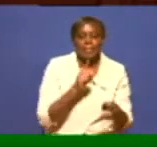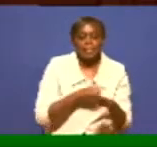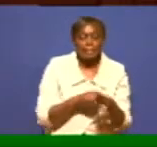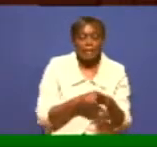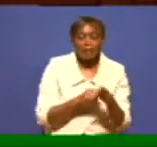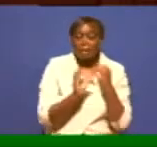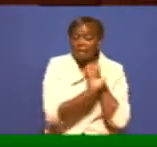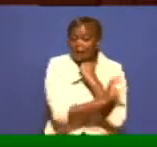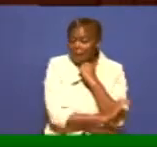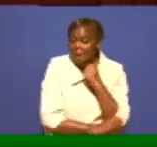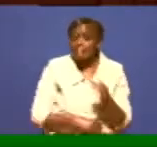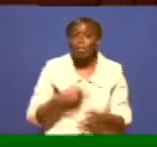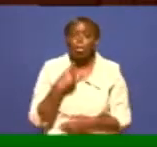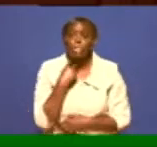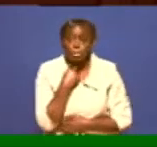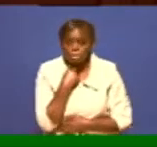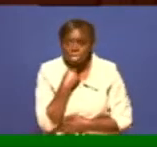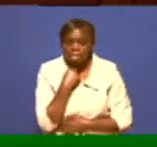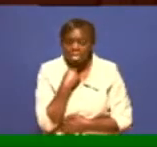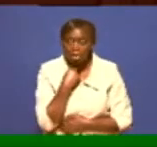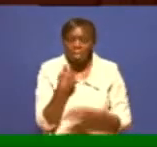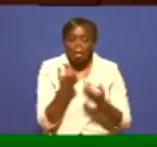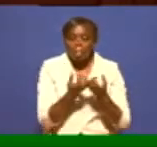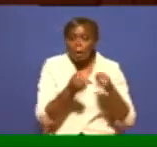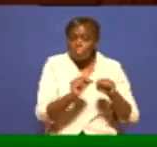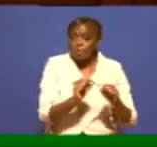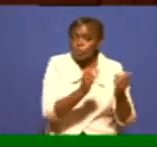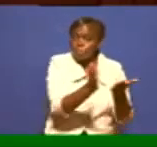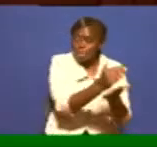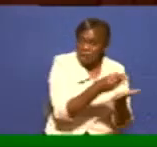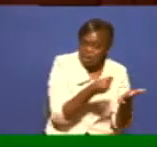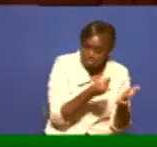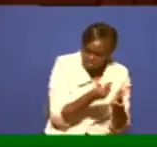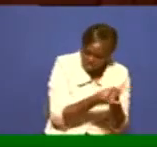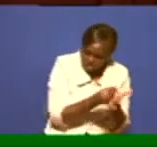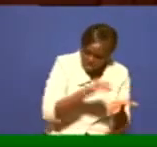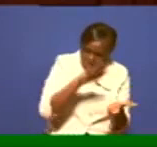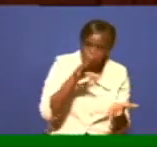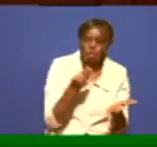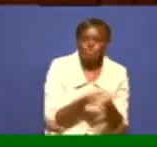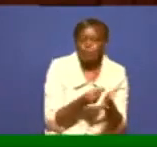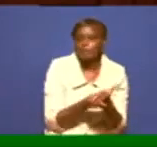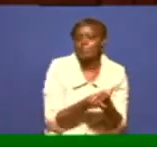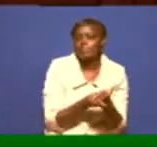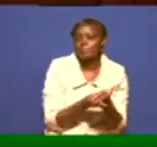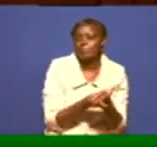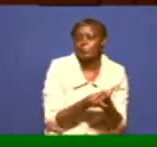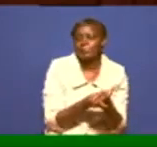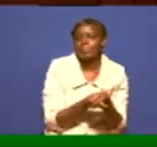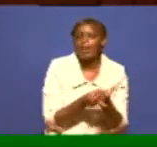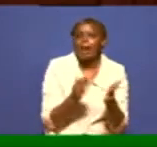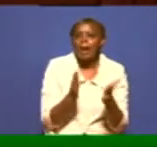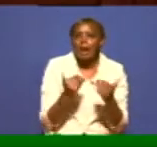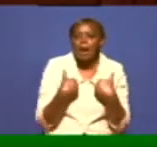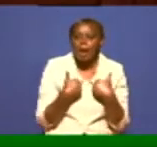able to collect more expenditures and it has